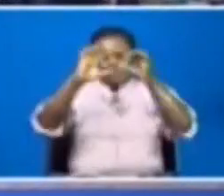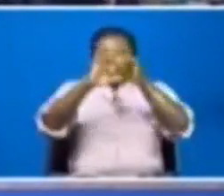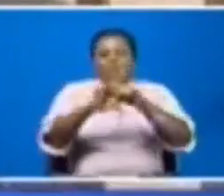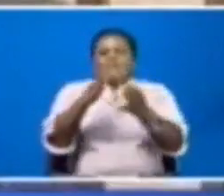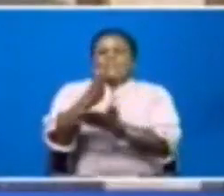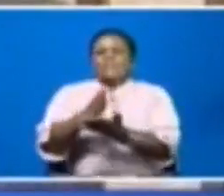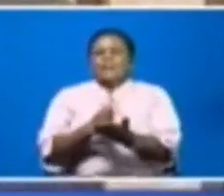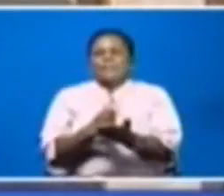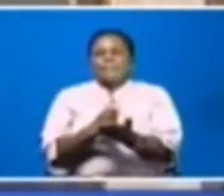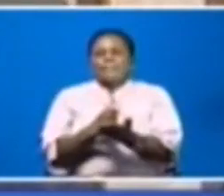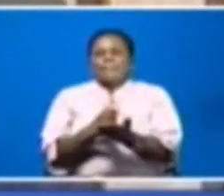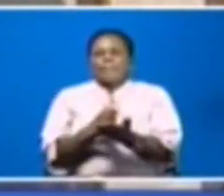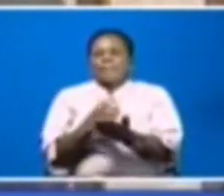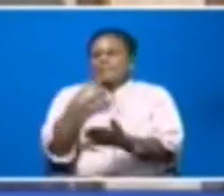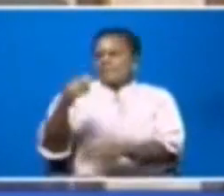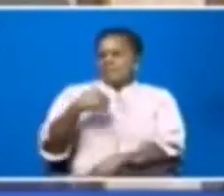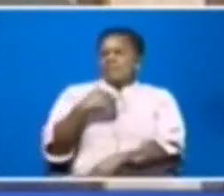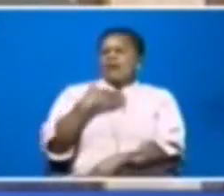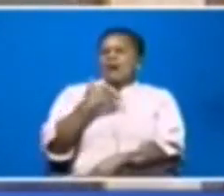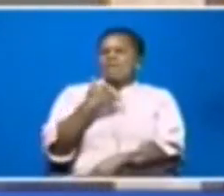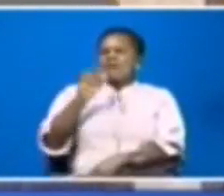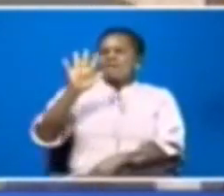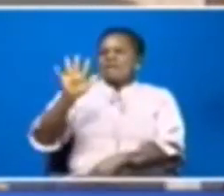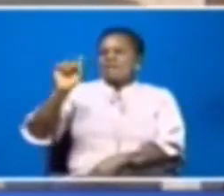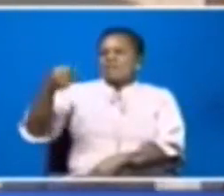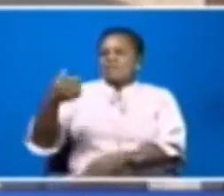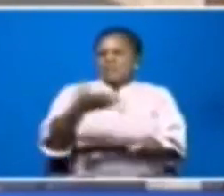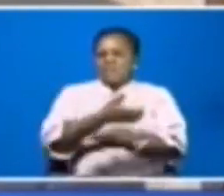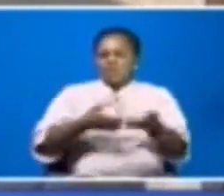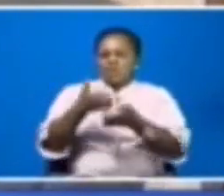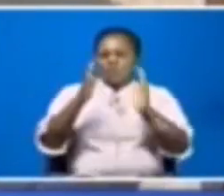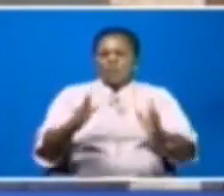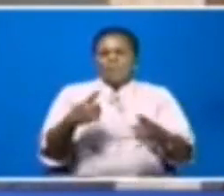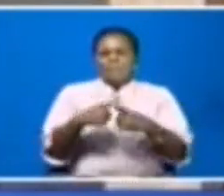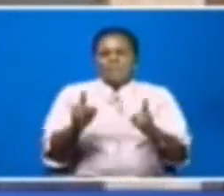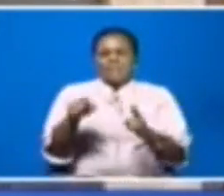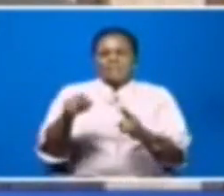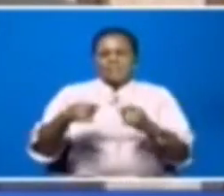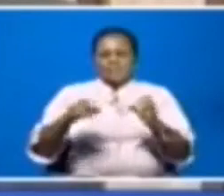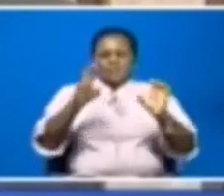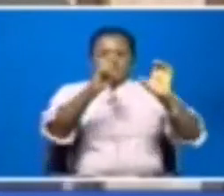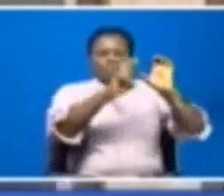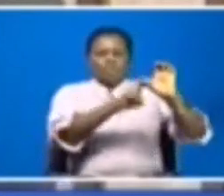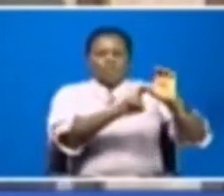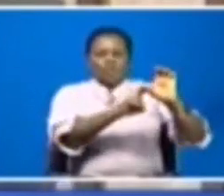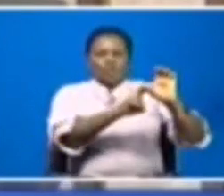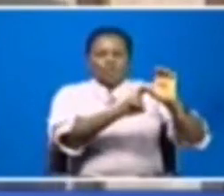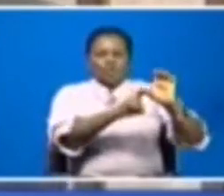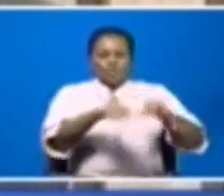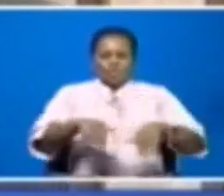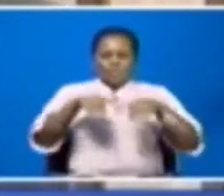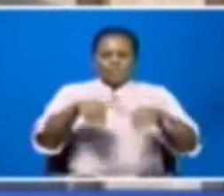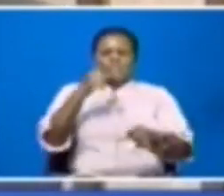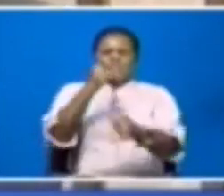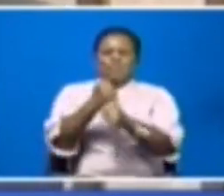baadhi yavyo. Can somebody tell me why we produce 5,000 economists and they can't, and then they go and join a waiting list for